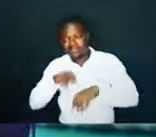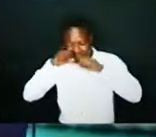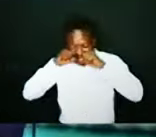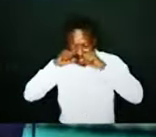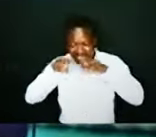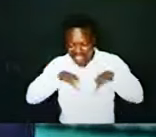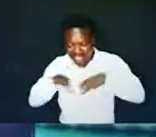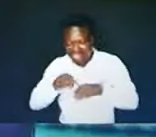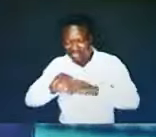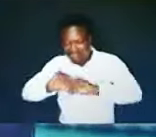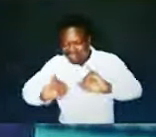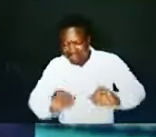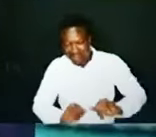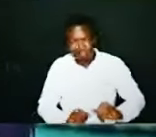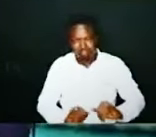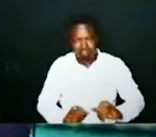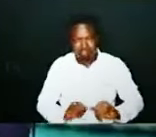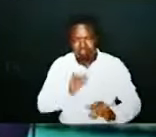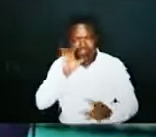were